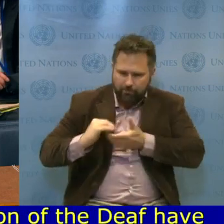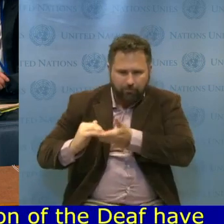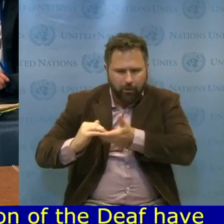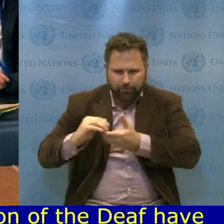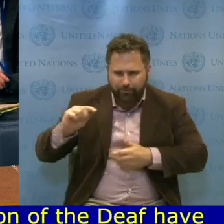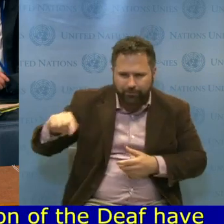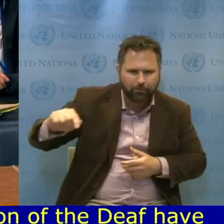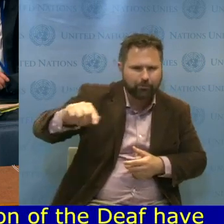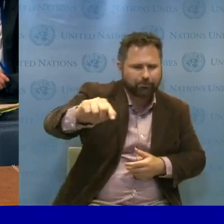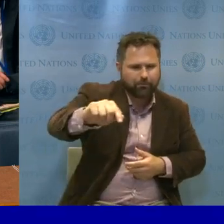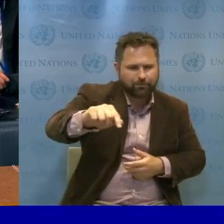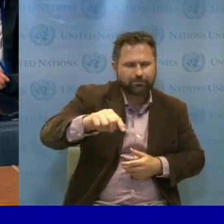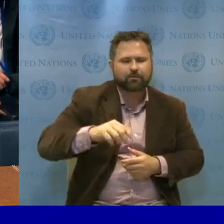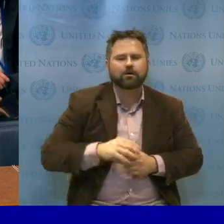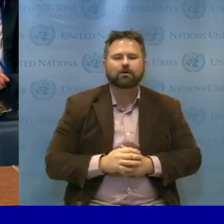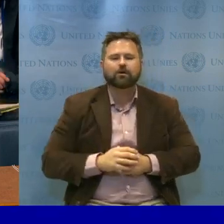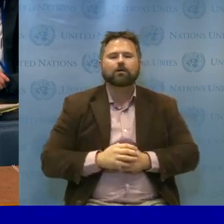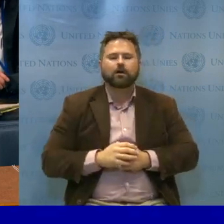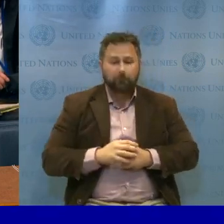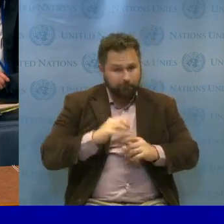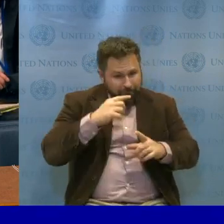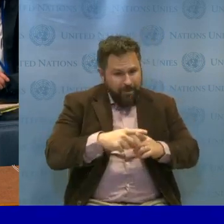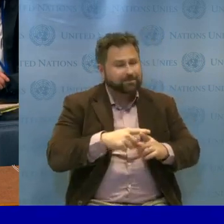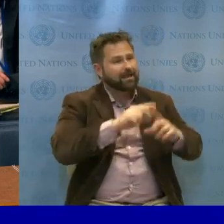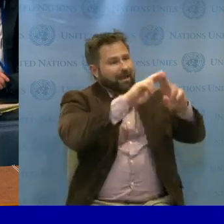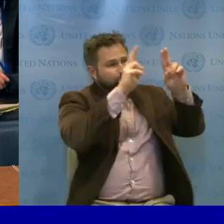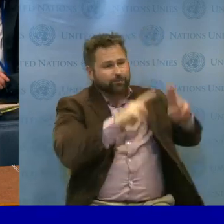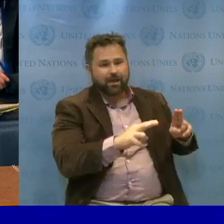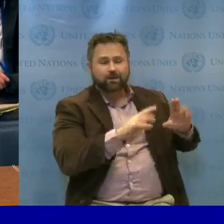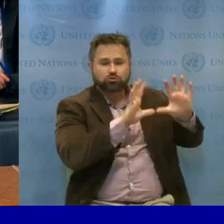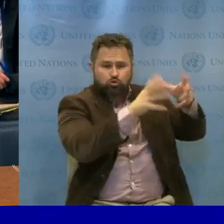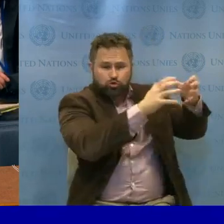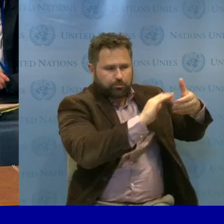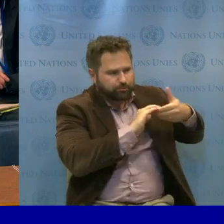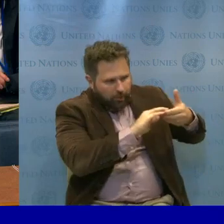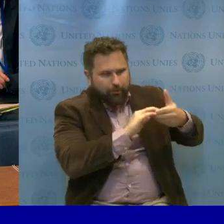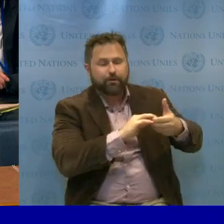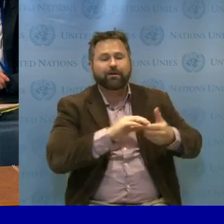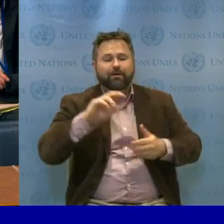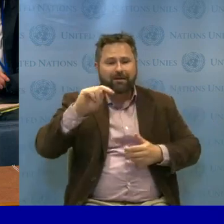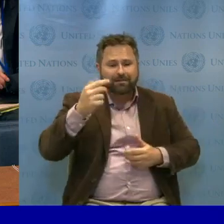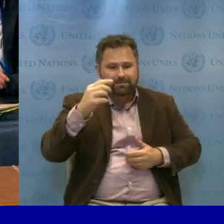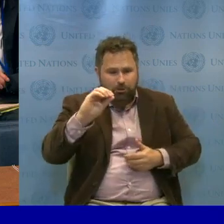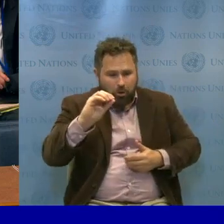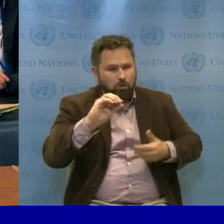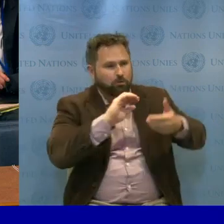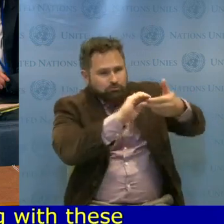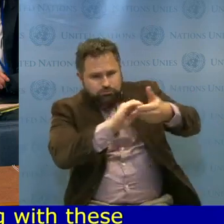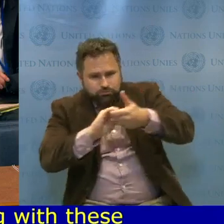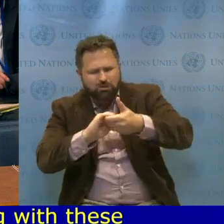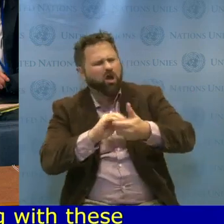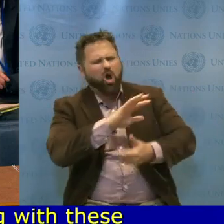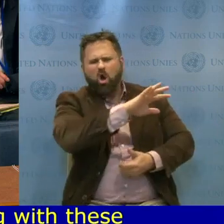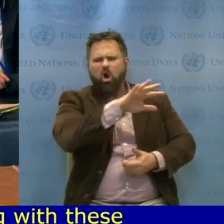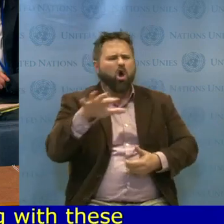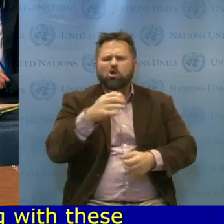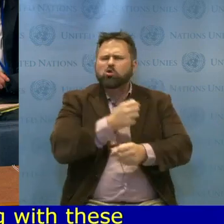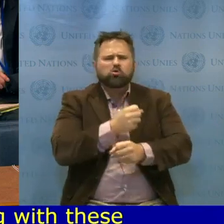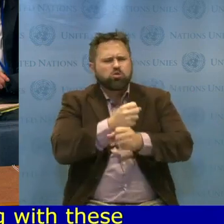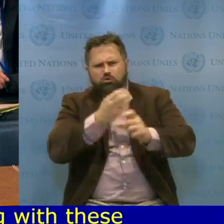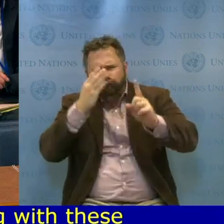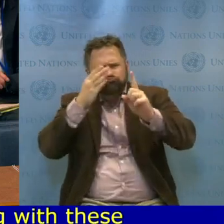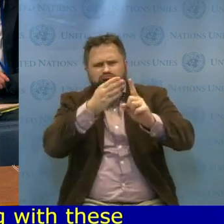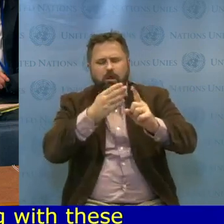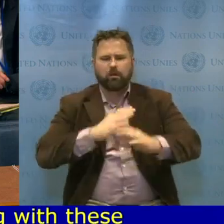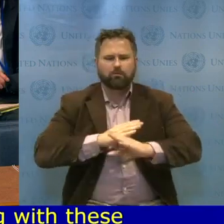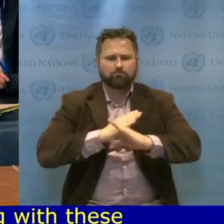partners, international organizations and NGOs to promote and protect the rights of the person with disabilities in order for